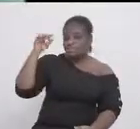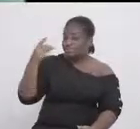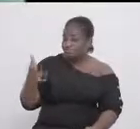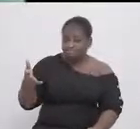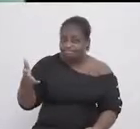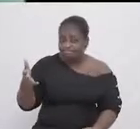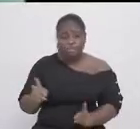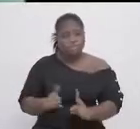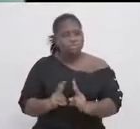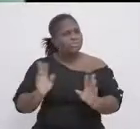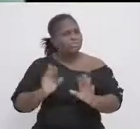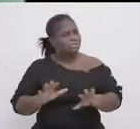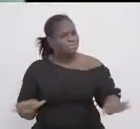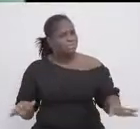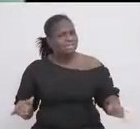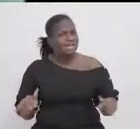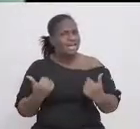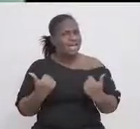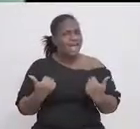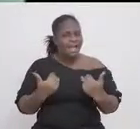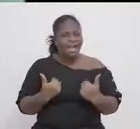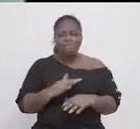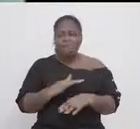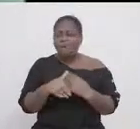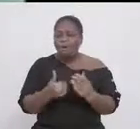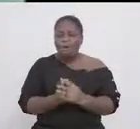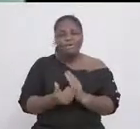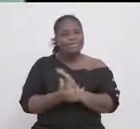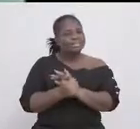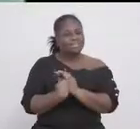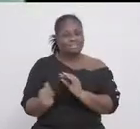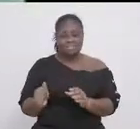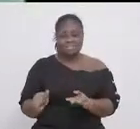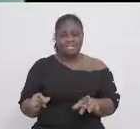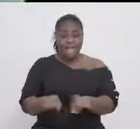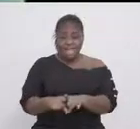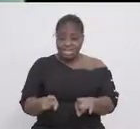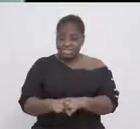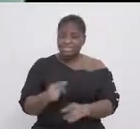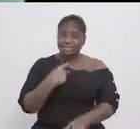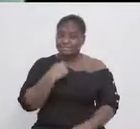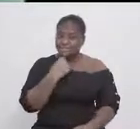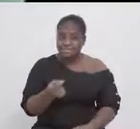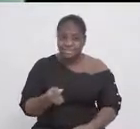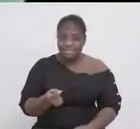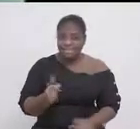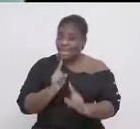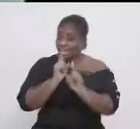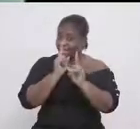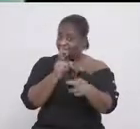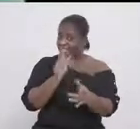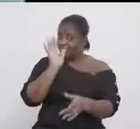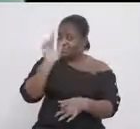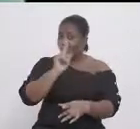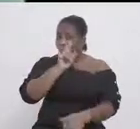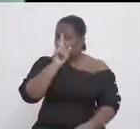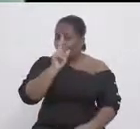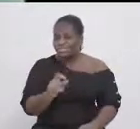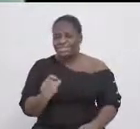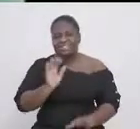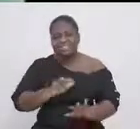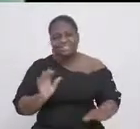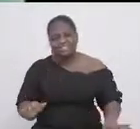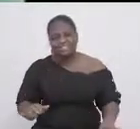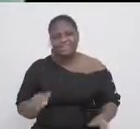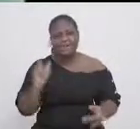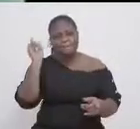so kids naturally have all these skills. And I think that, as I've mentioned, it just answers your question that these things need to